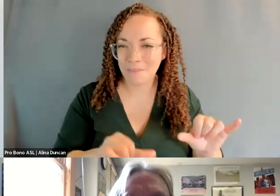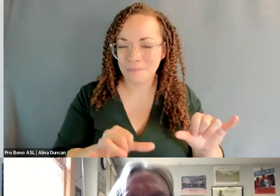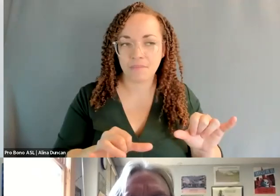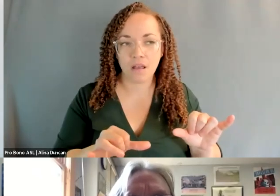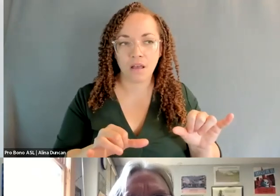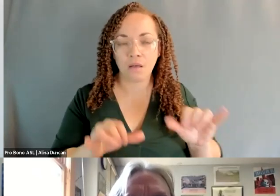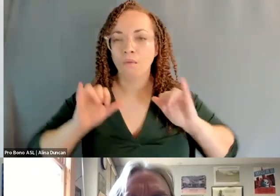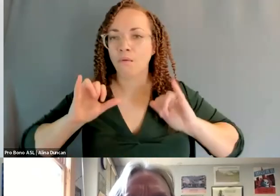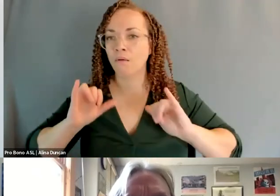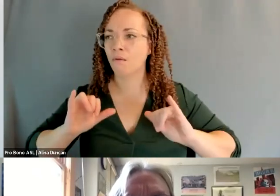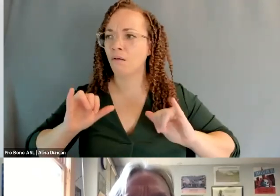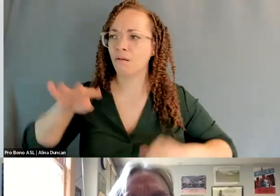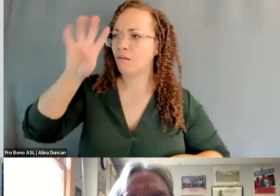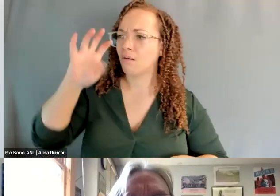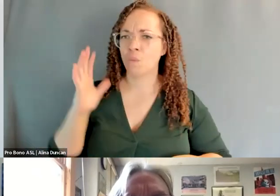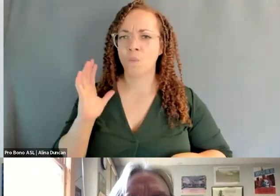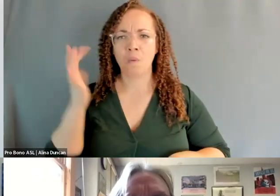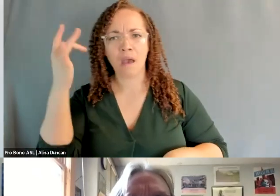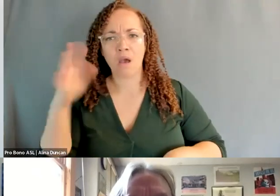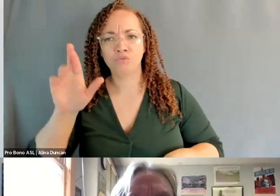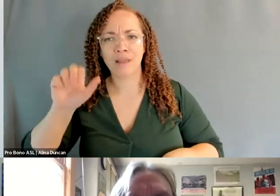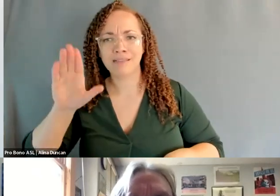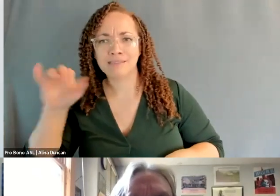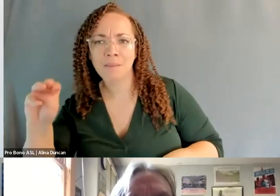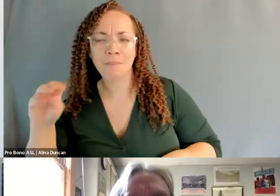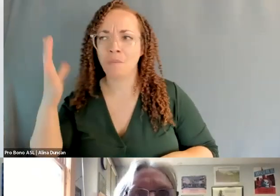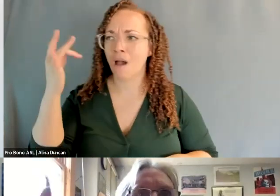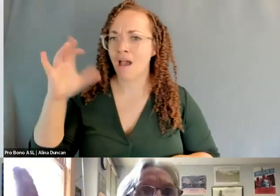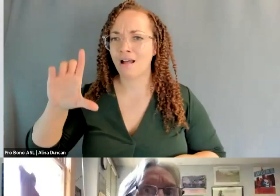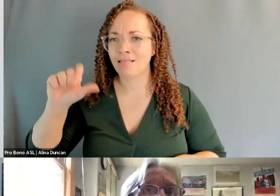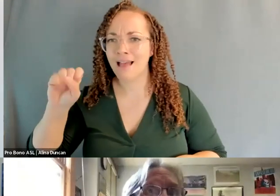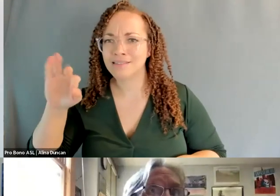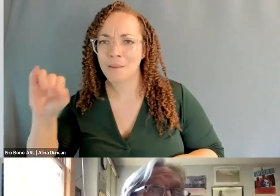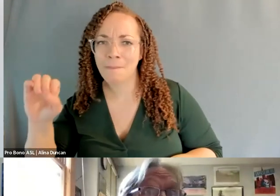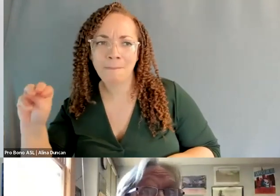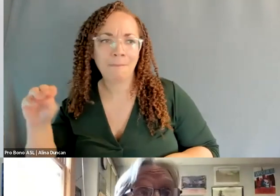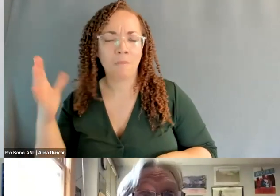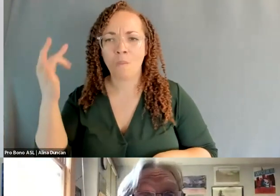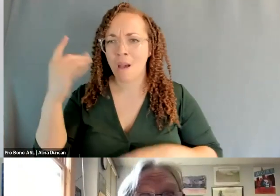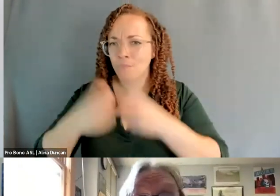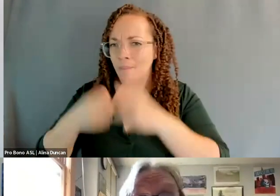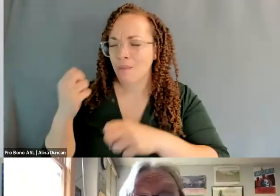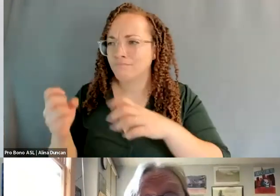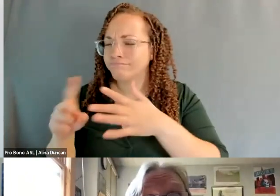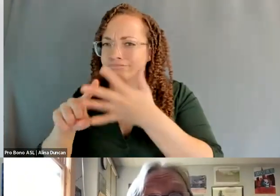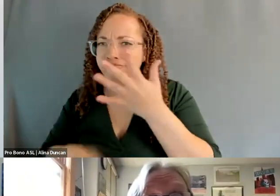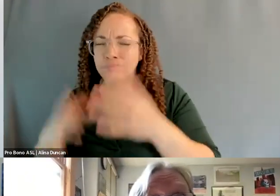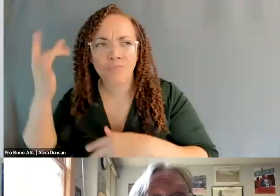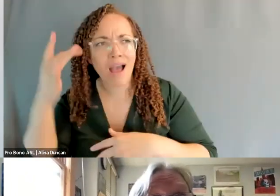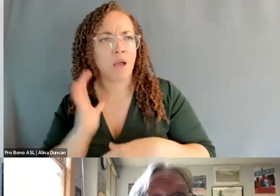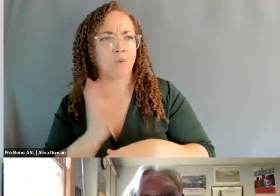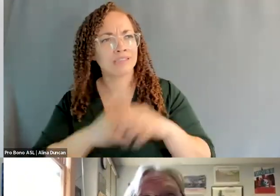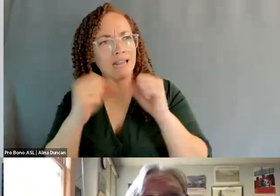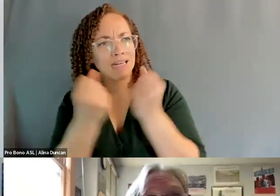like, you fed it, you created the shit, deal with it. And instead our schools are gonna, you know, empty out the libraries